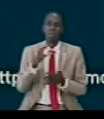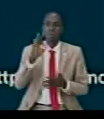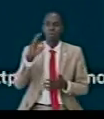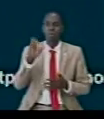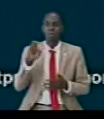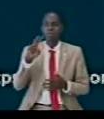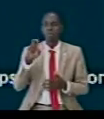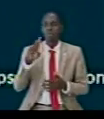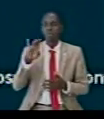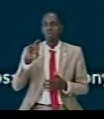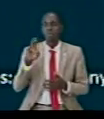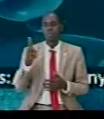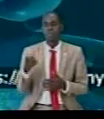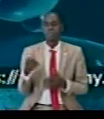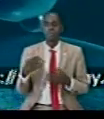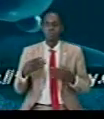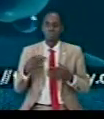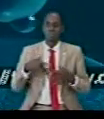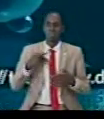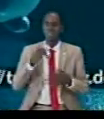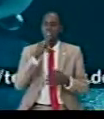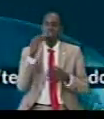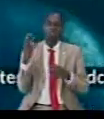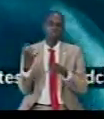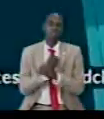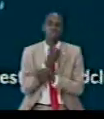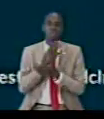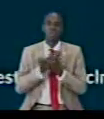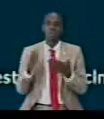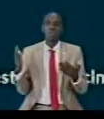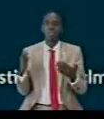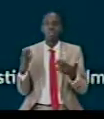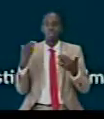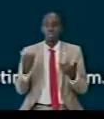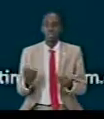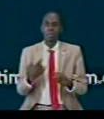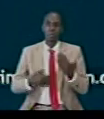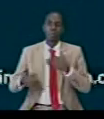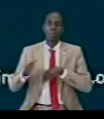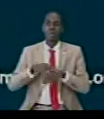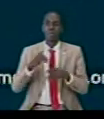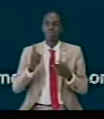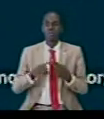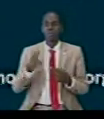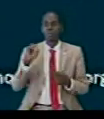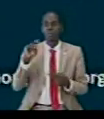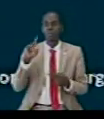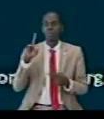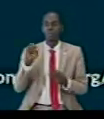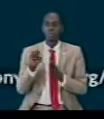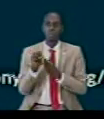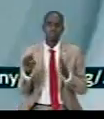am healed. And that's the power of God as we now return you to the moderating overseer.